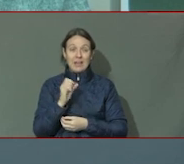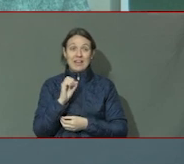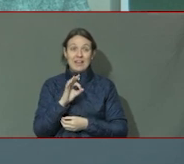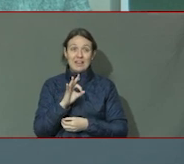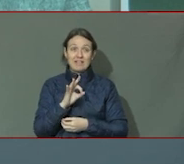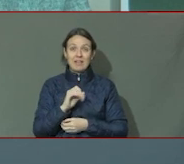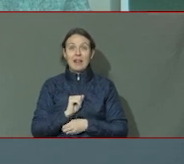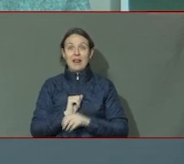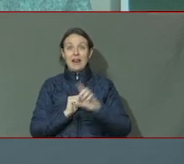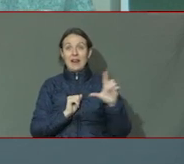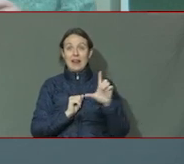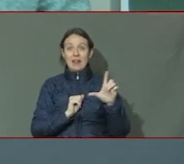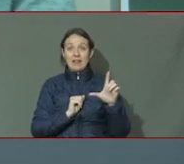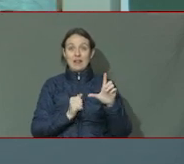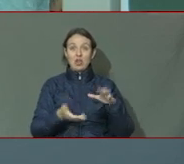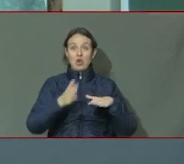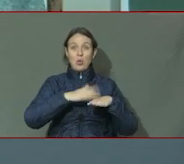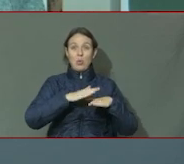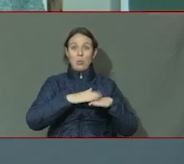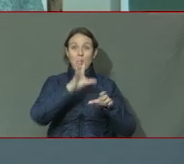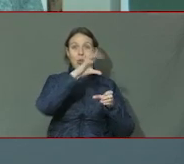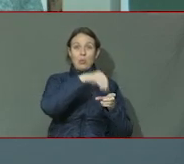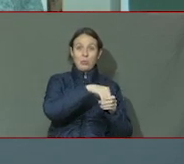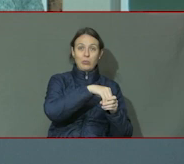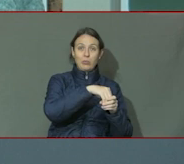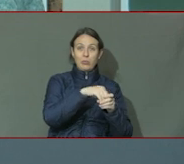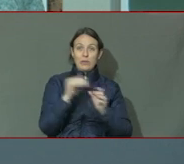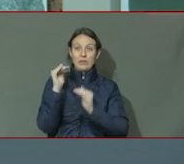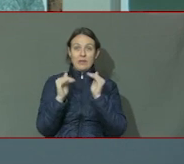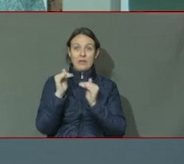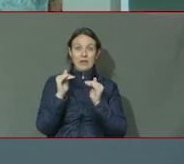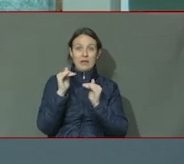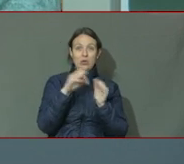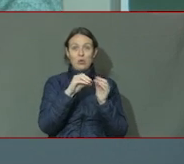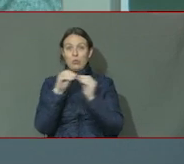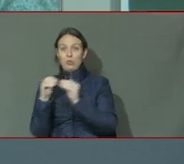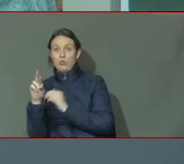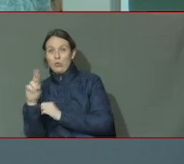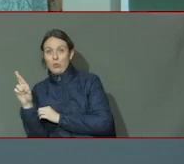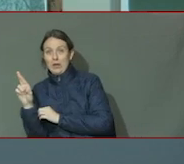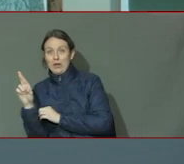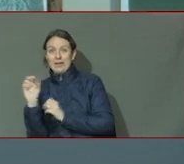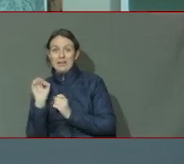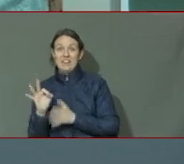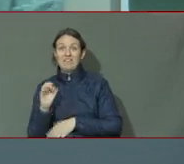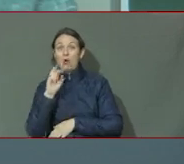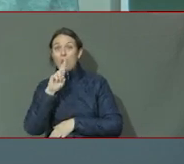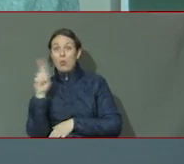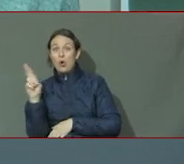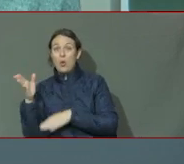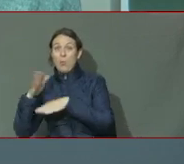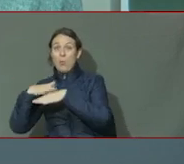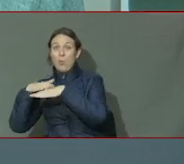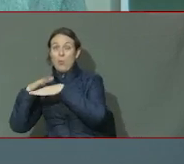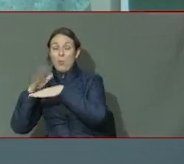left-hand side, the equilibrium is going to shift to the right, the opposite side. If I put more in on the right, it's going